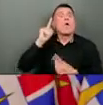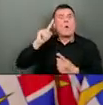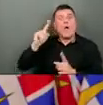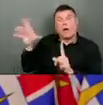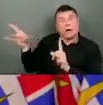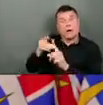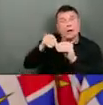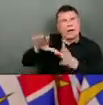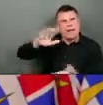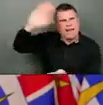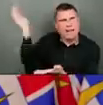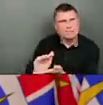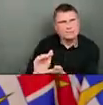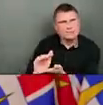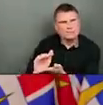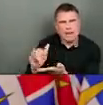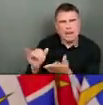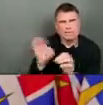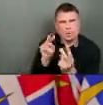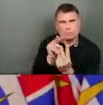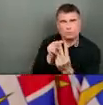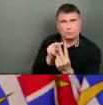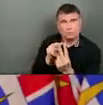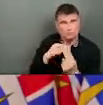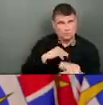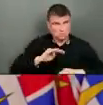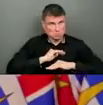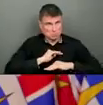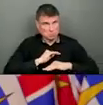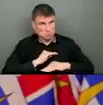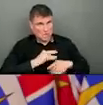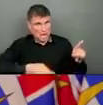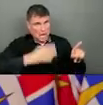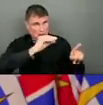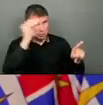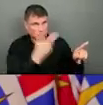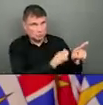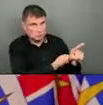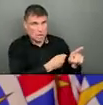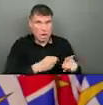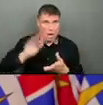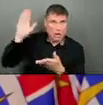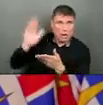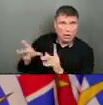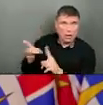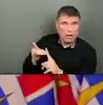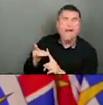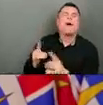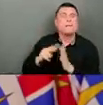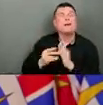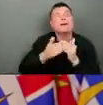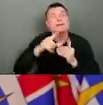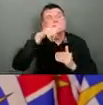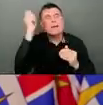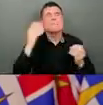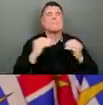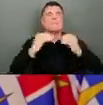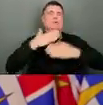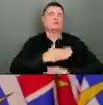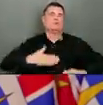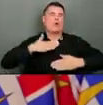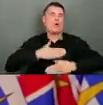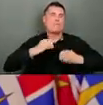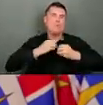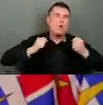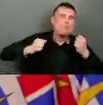this summer and allow us to get our lives and back and to have those connections that we need. It's also what is